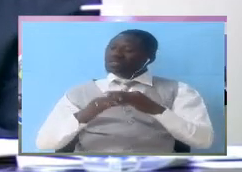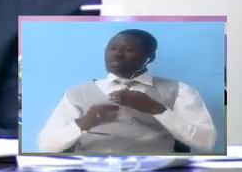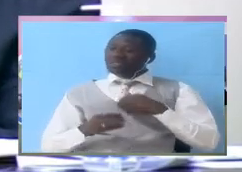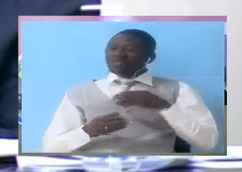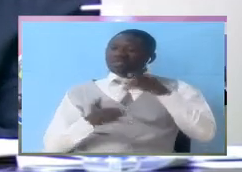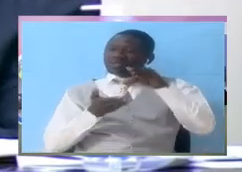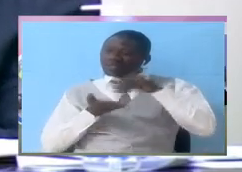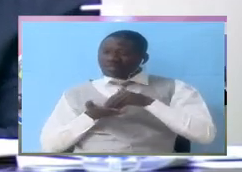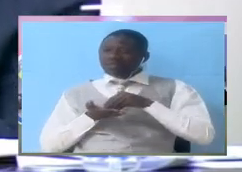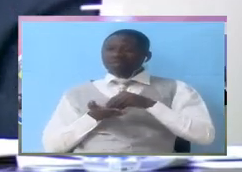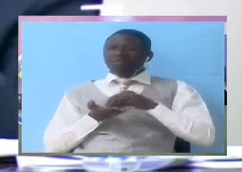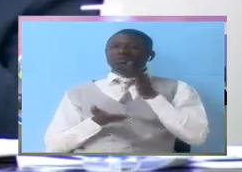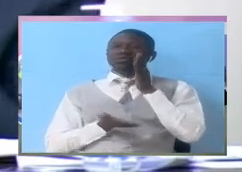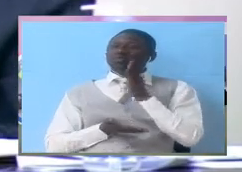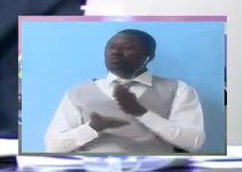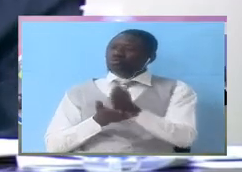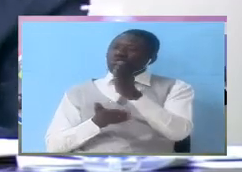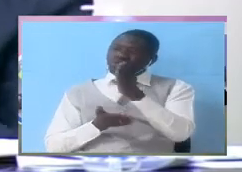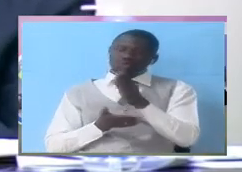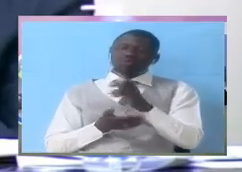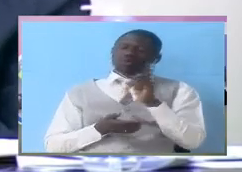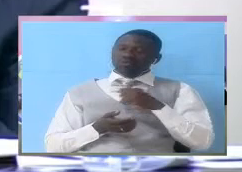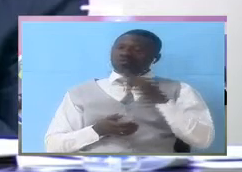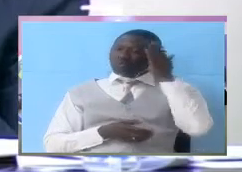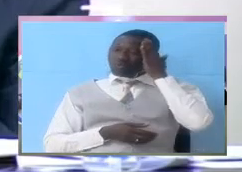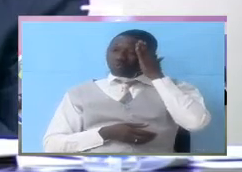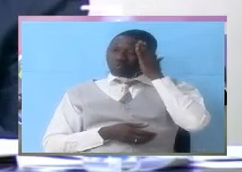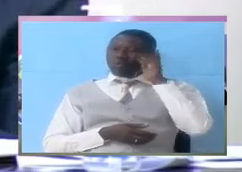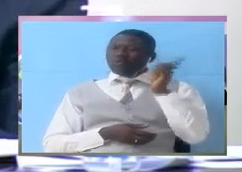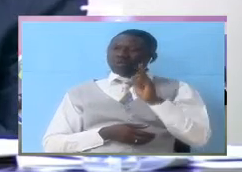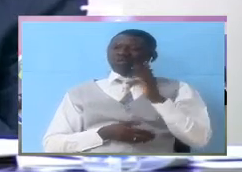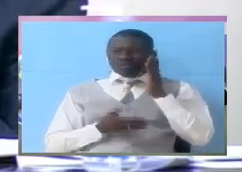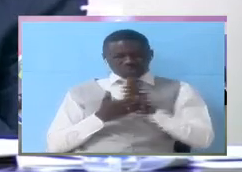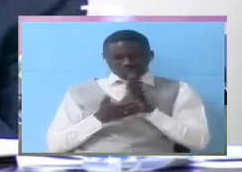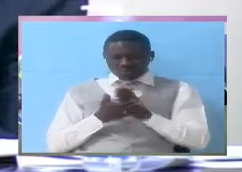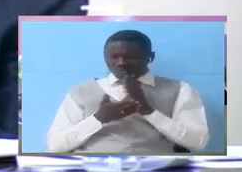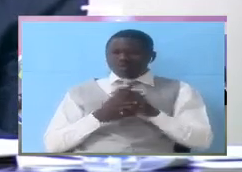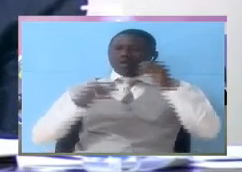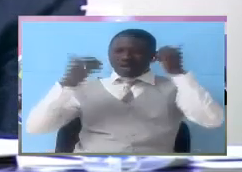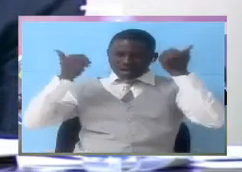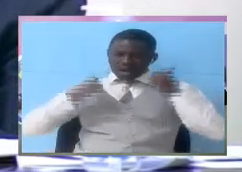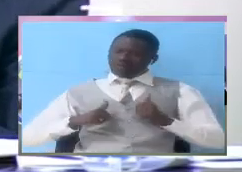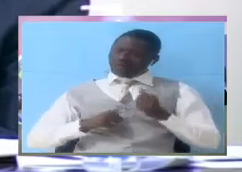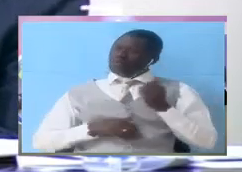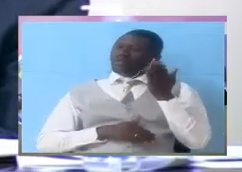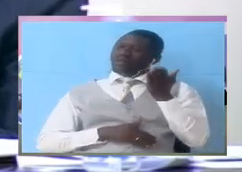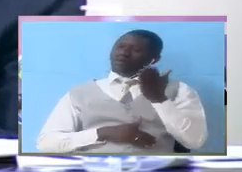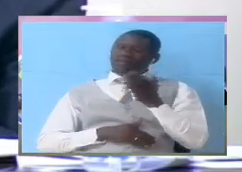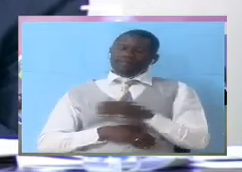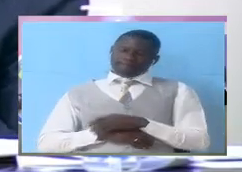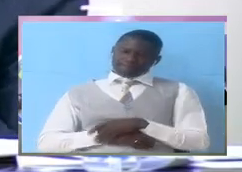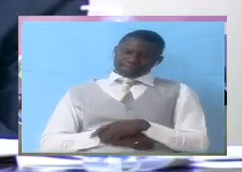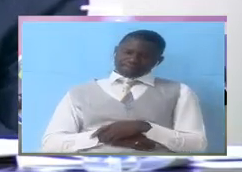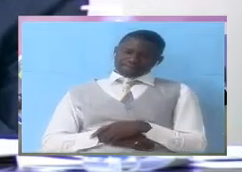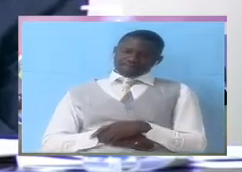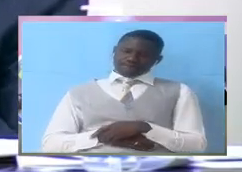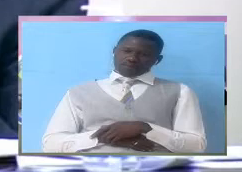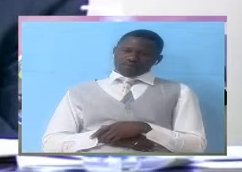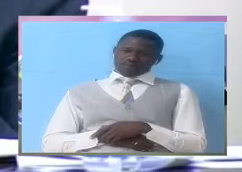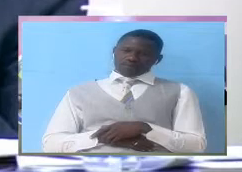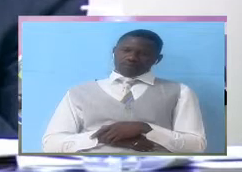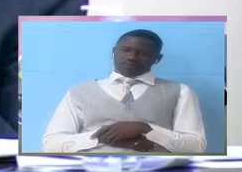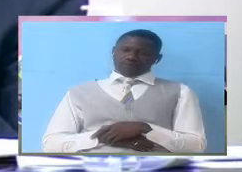determine what actually happened. Liko waral nak moy commission bi mom li len itel rek moy deggagi ndax ñu mëna xam